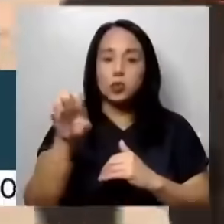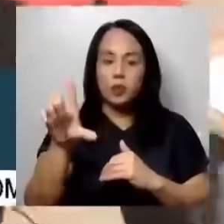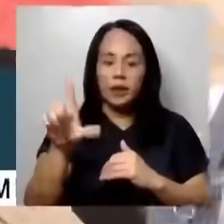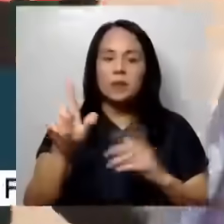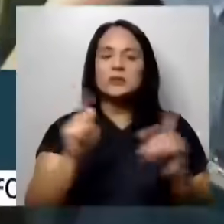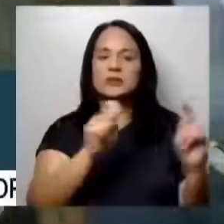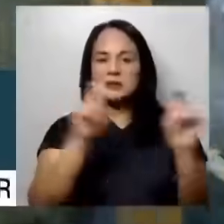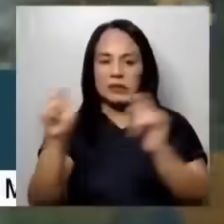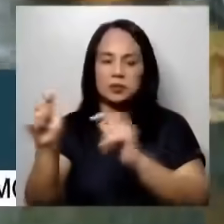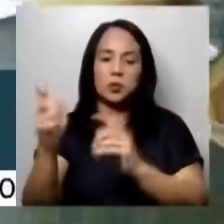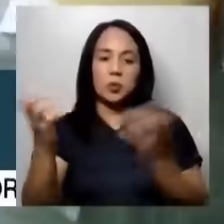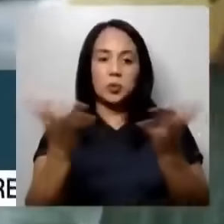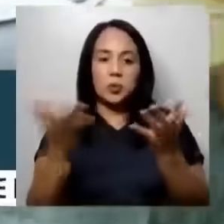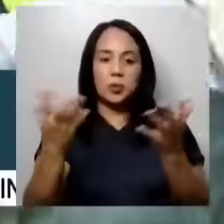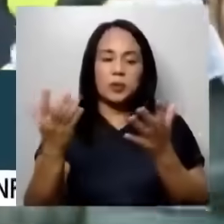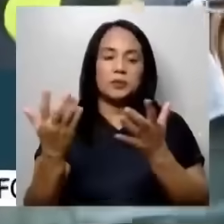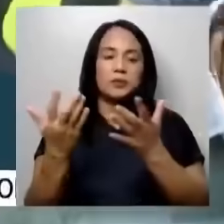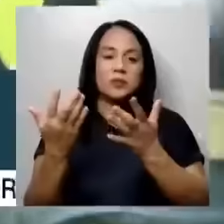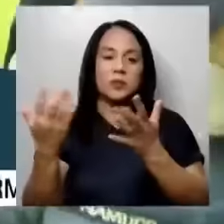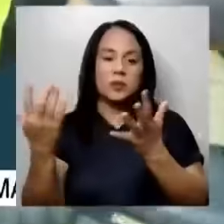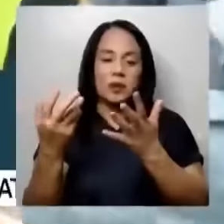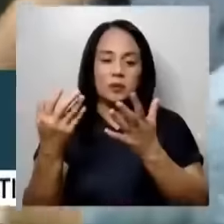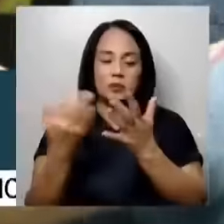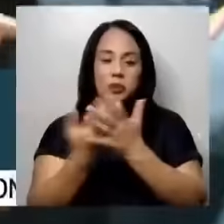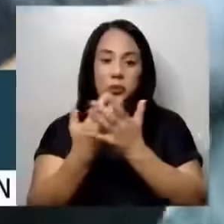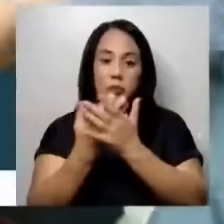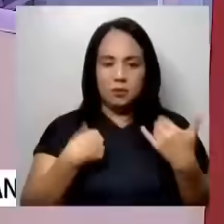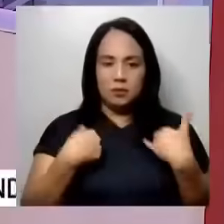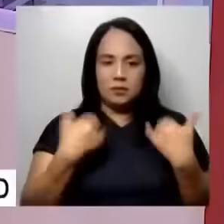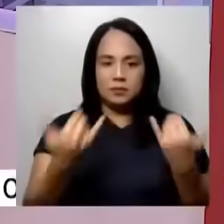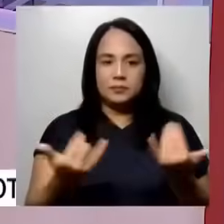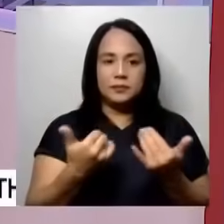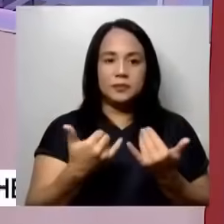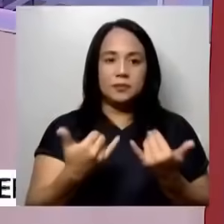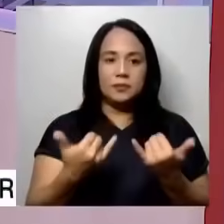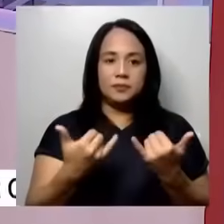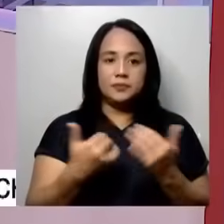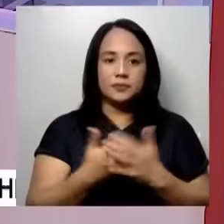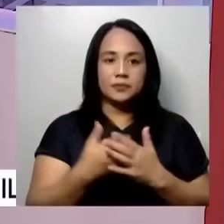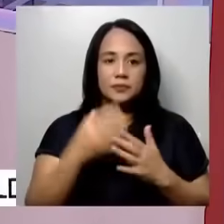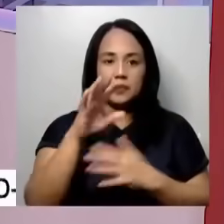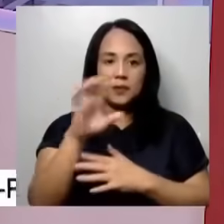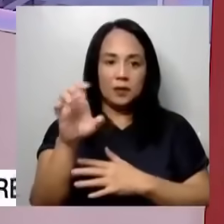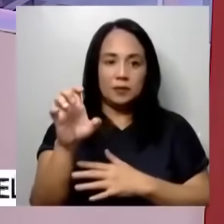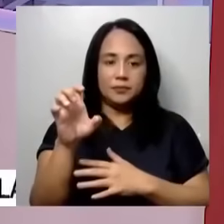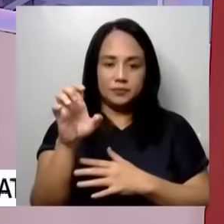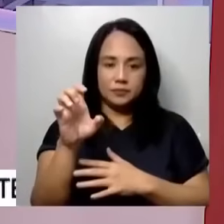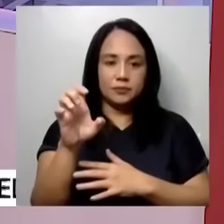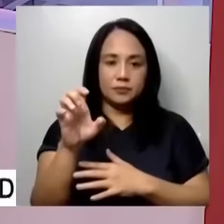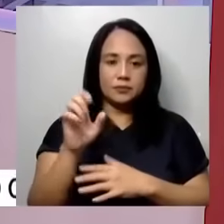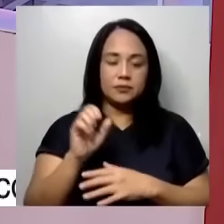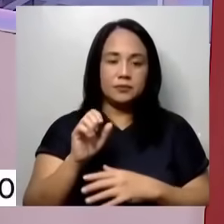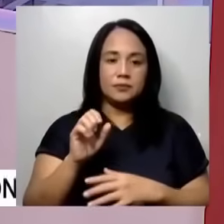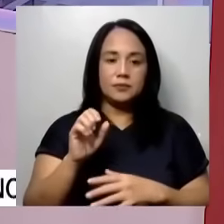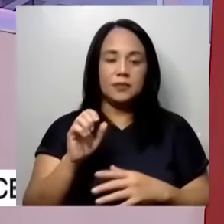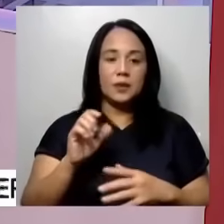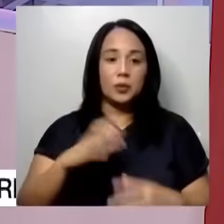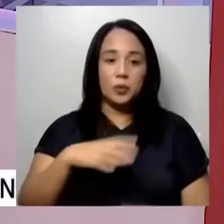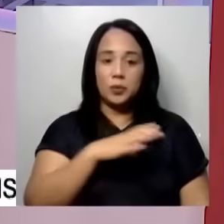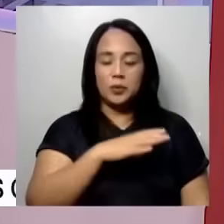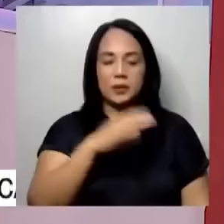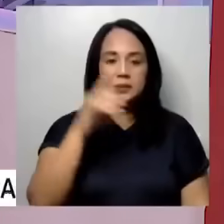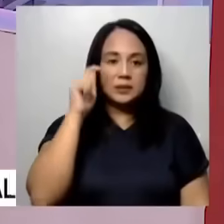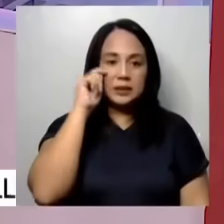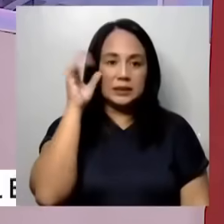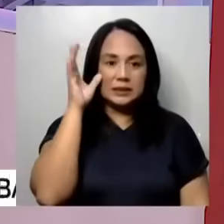security compound of the New Bilibid prison in Muntinlupa immediately. Former panelist lawmaker Teddy Casino says the red tagging he received